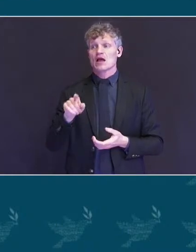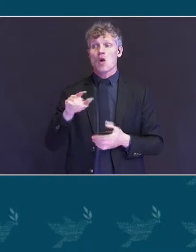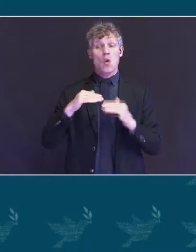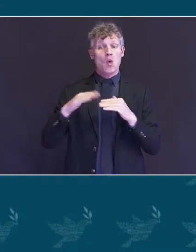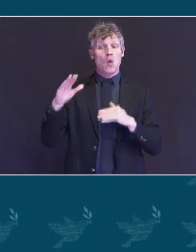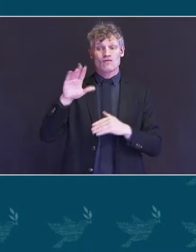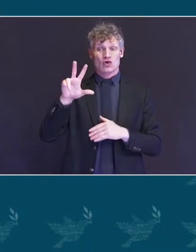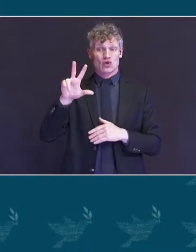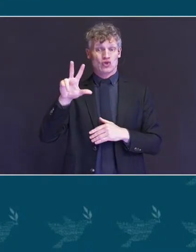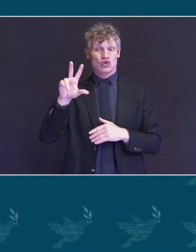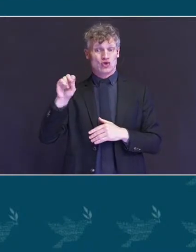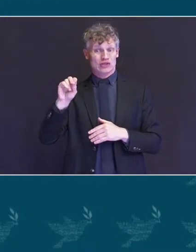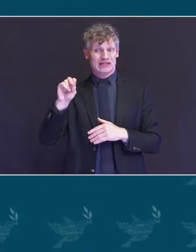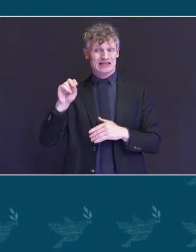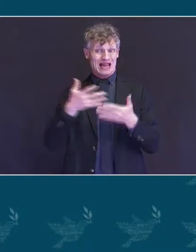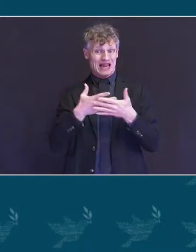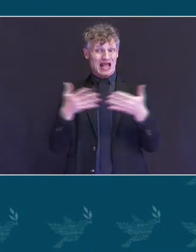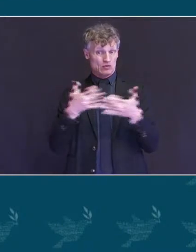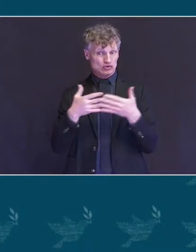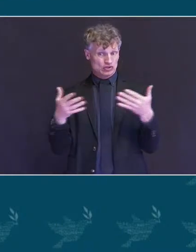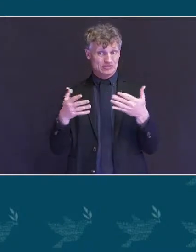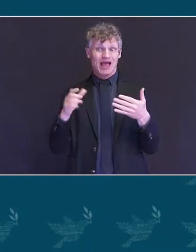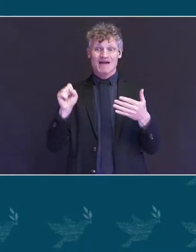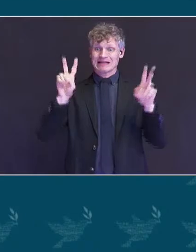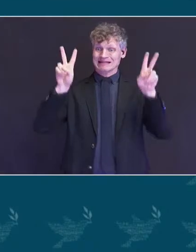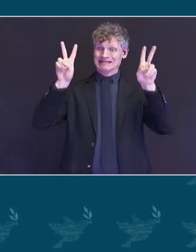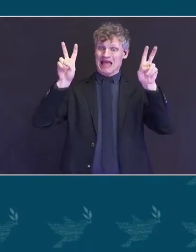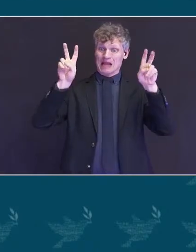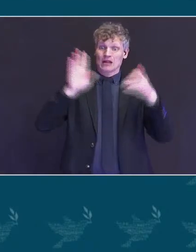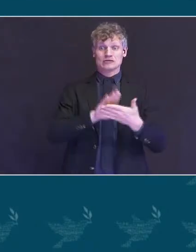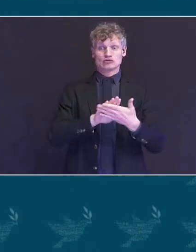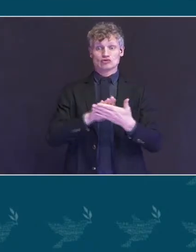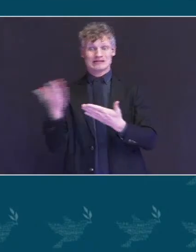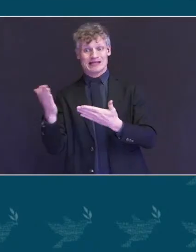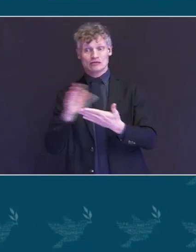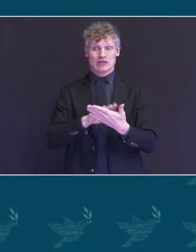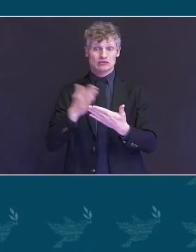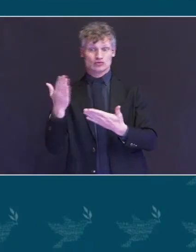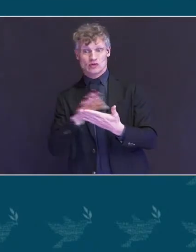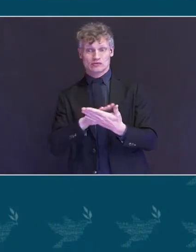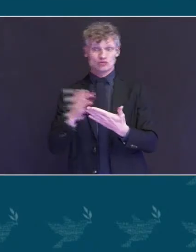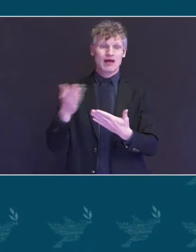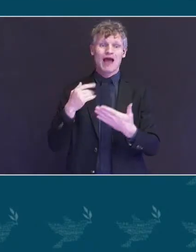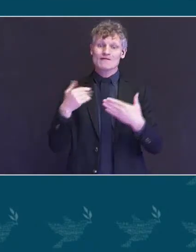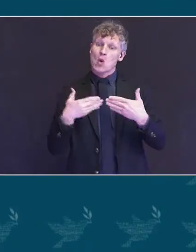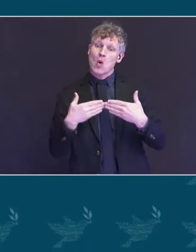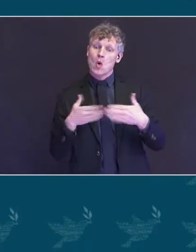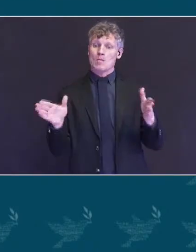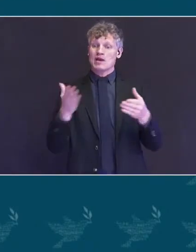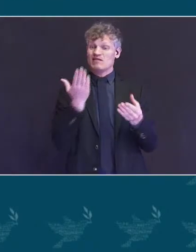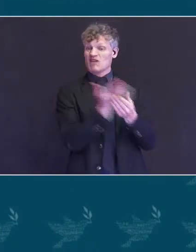titles that are being translated and adapted. There are open files that are available on the site to allow